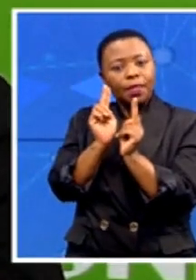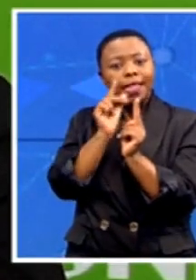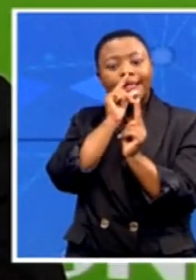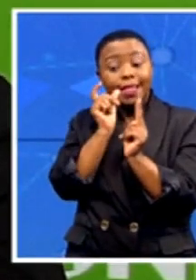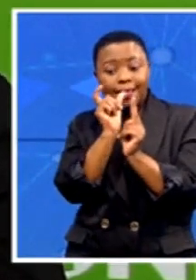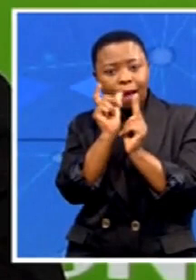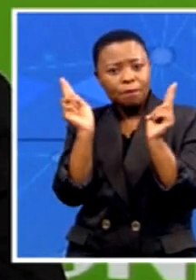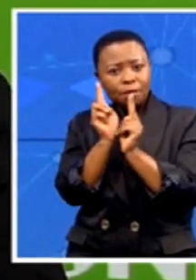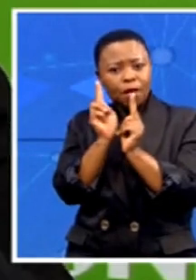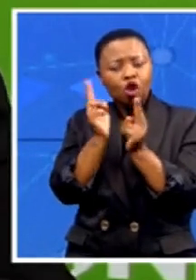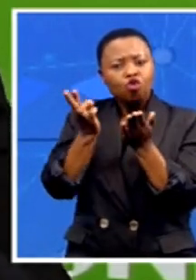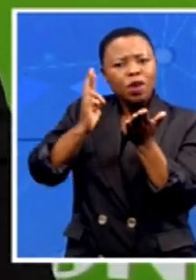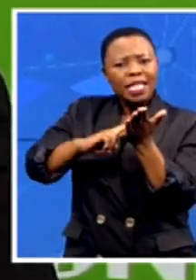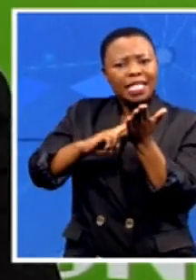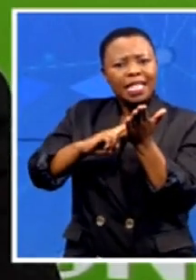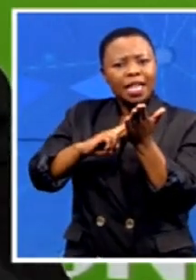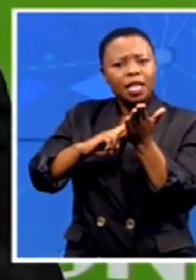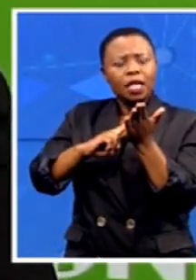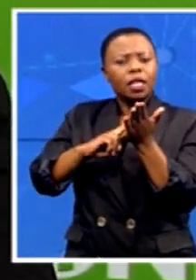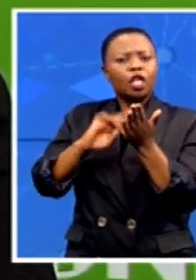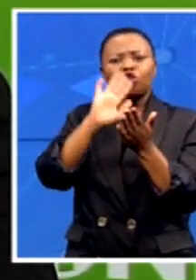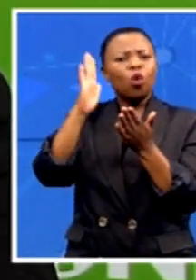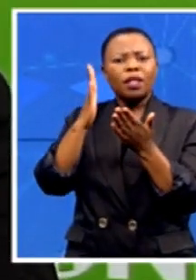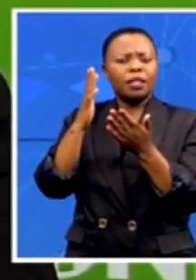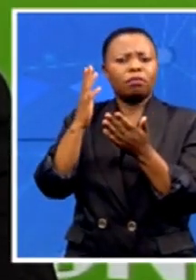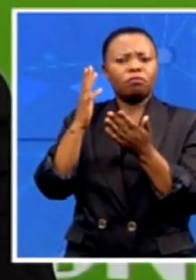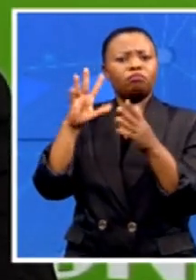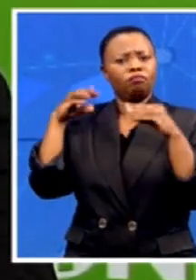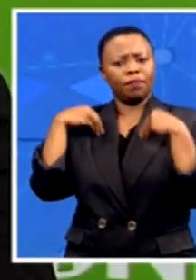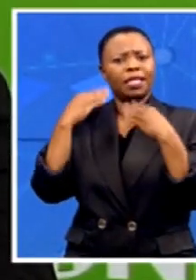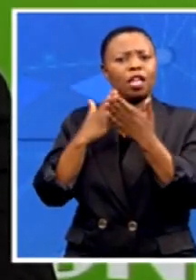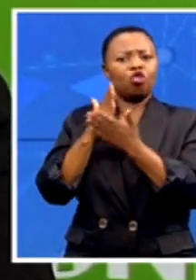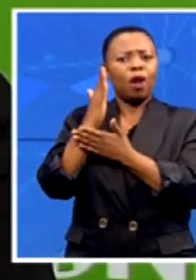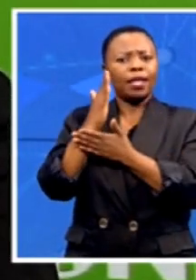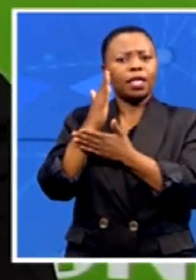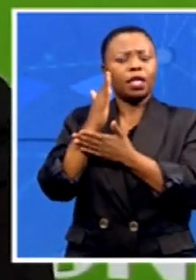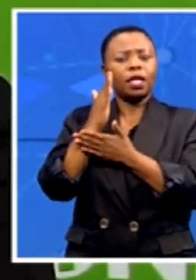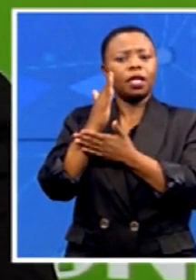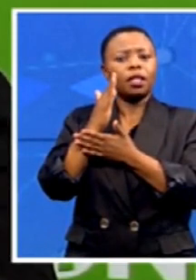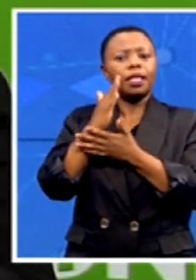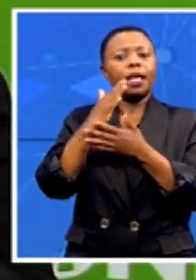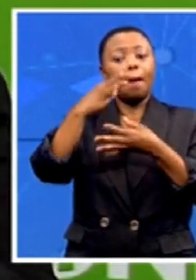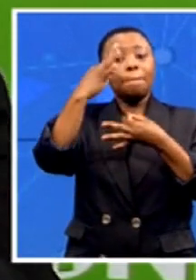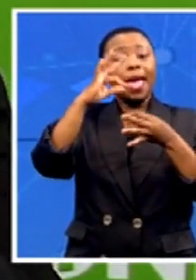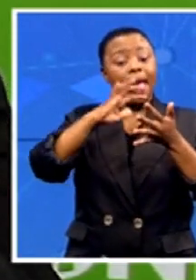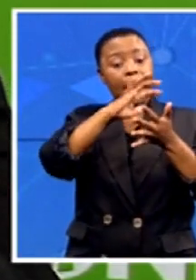of your rights as to what appears on a ballot paper. I'll repeat it again.